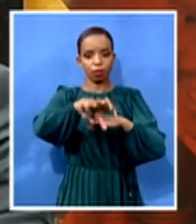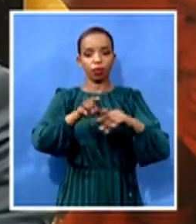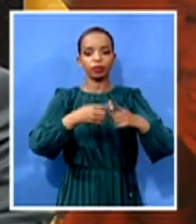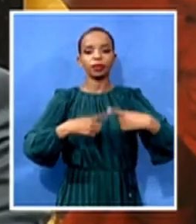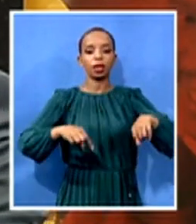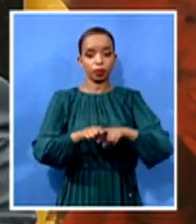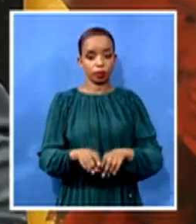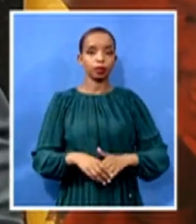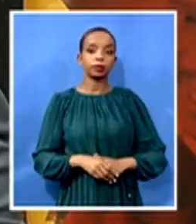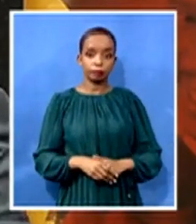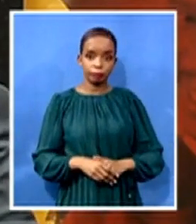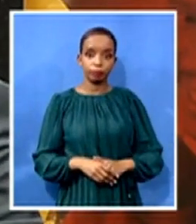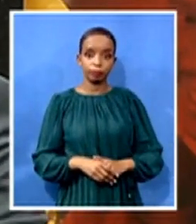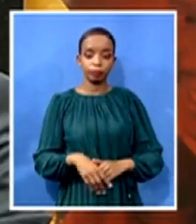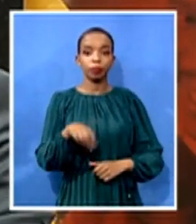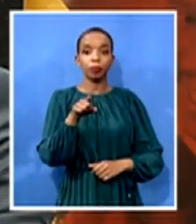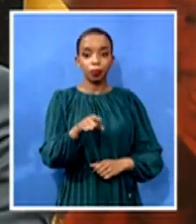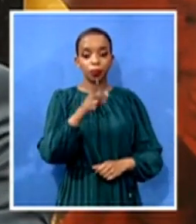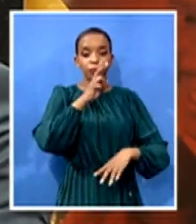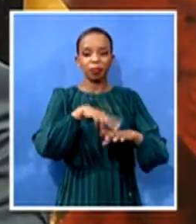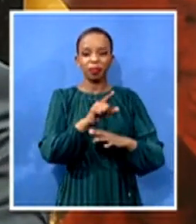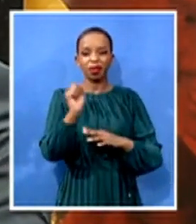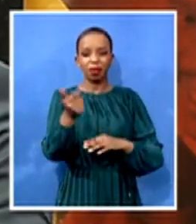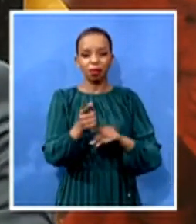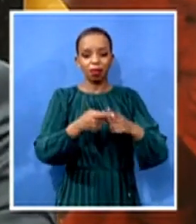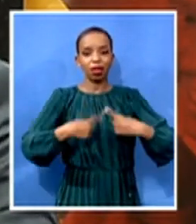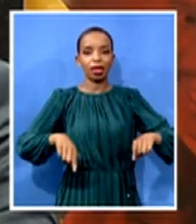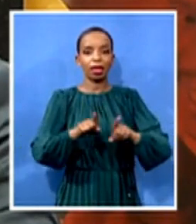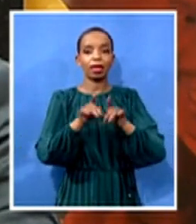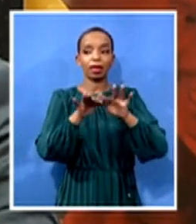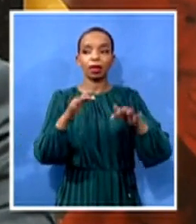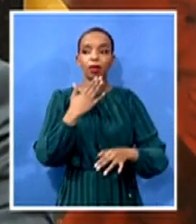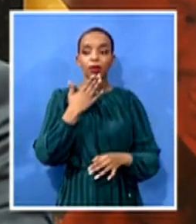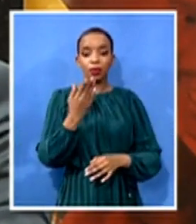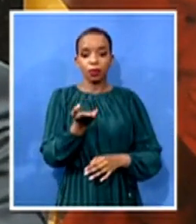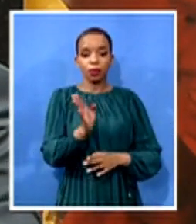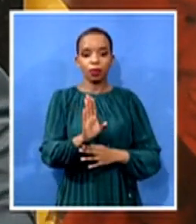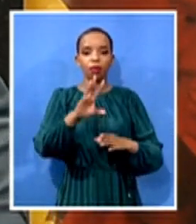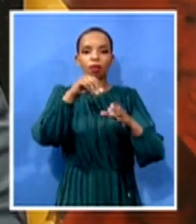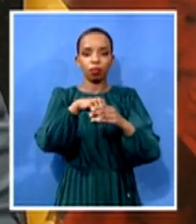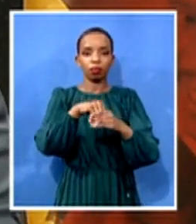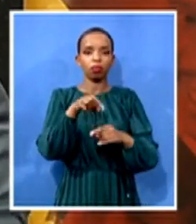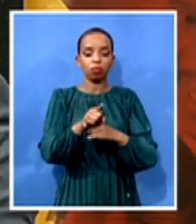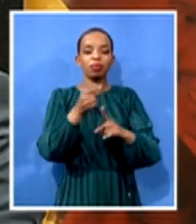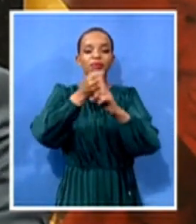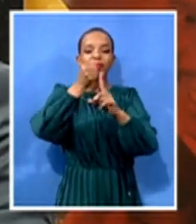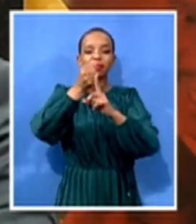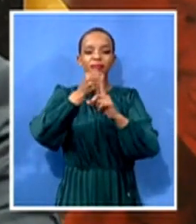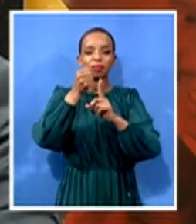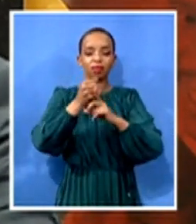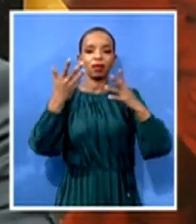of our people in this province to join hands in the fight against the scourge of gender-based violence and